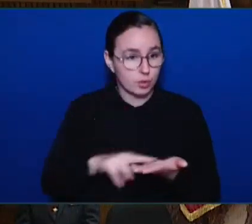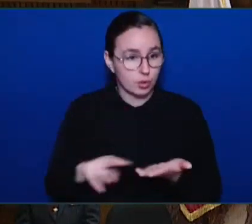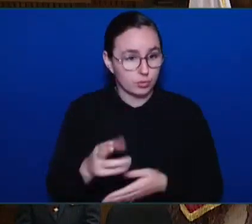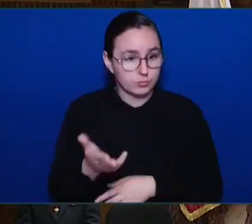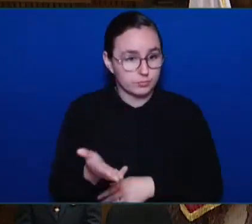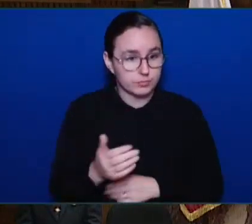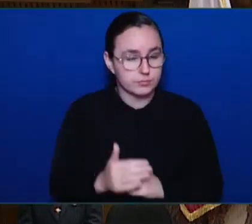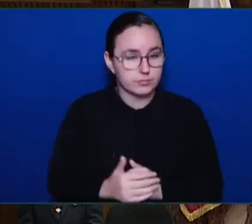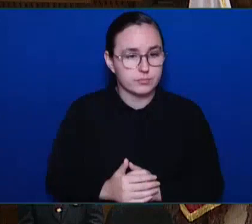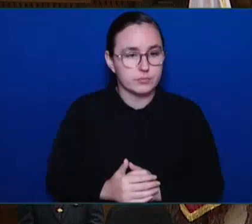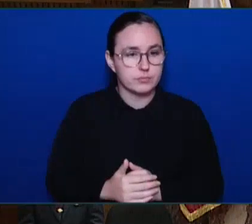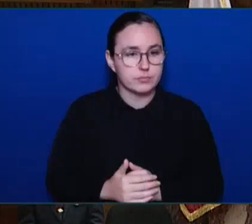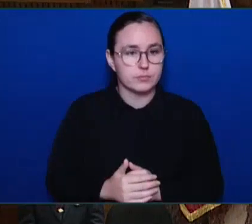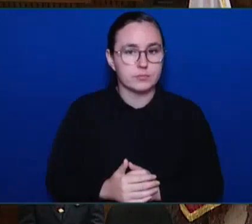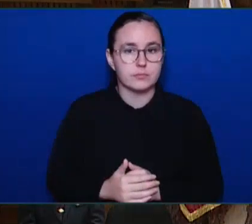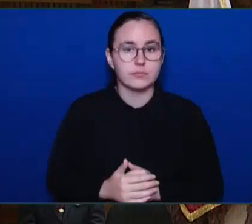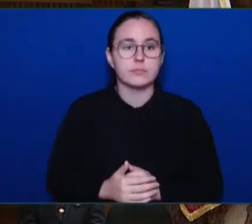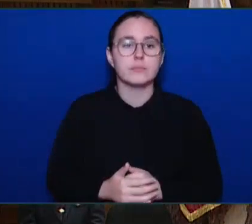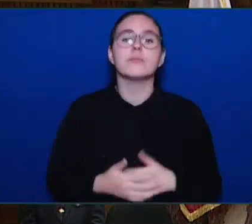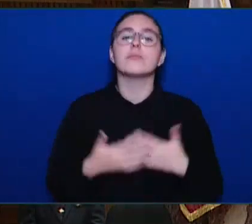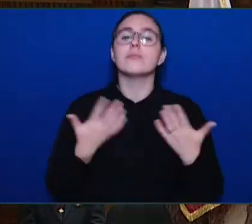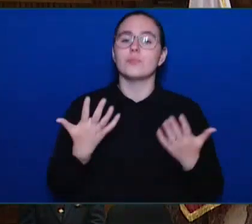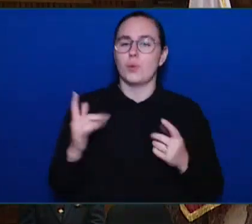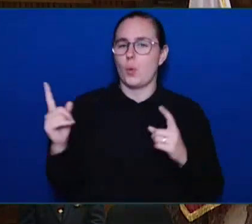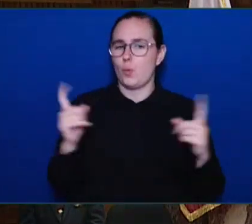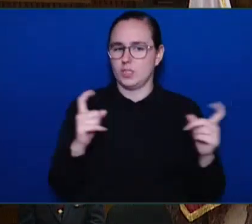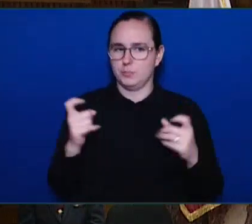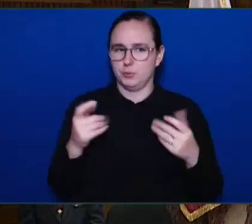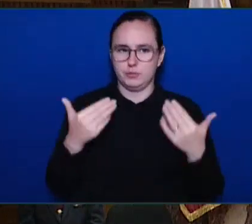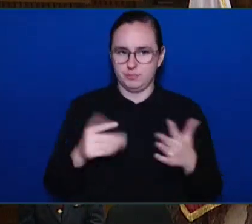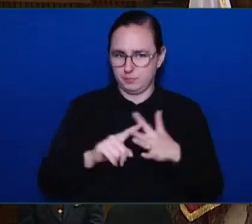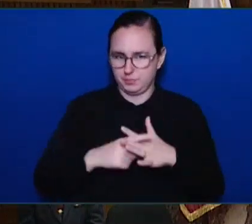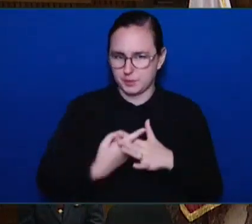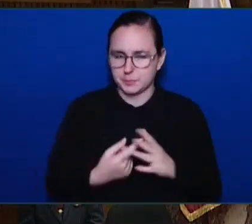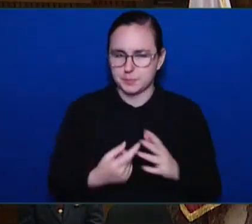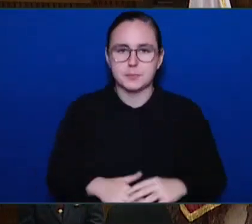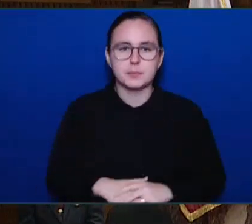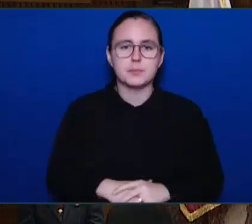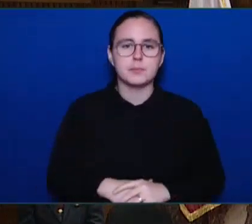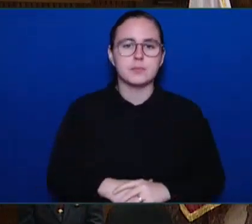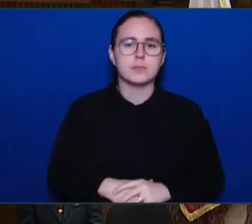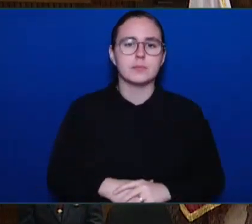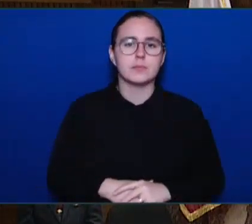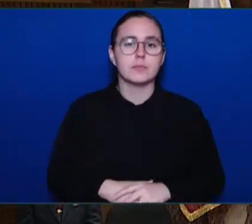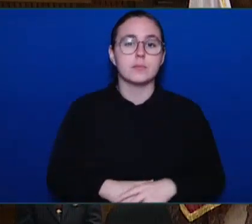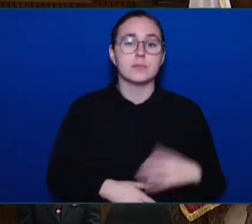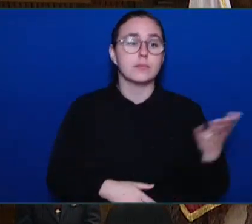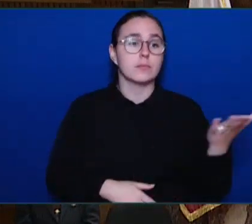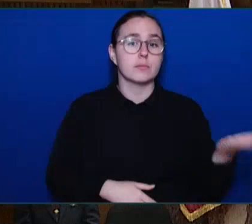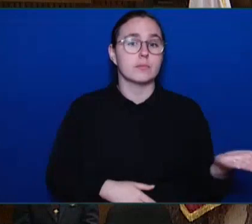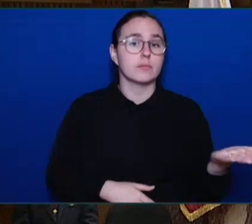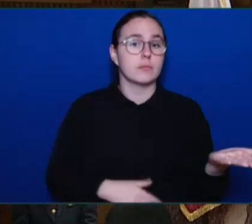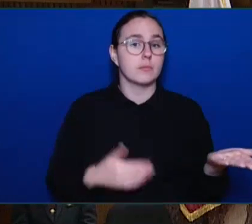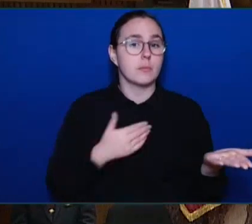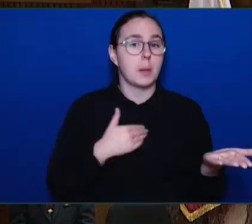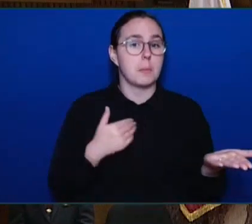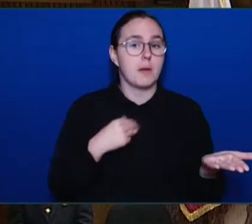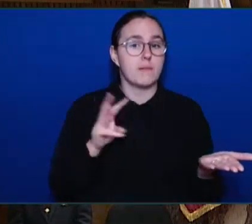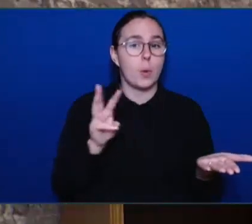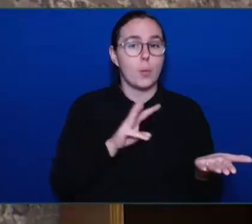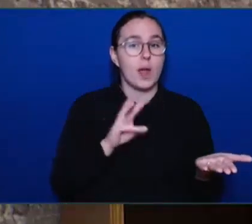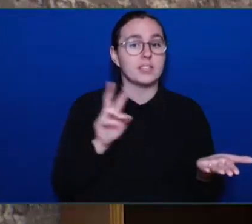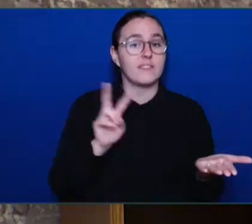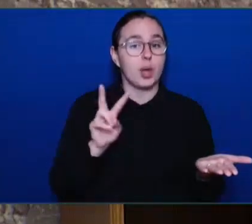Oral questions by members. Member for West Vancouver Capilano. Thank you, Mr. Speaker. The surge of violence that began